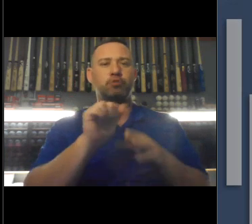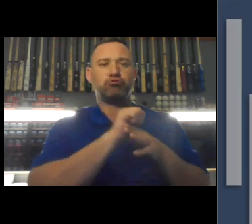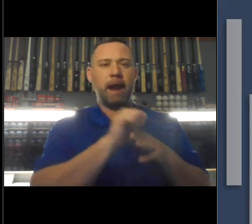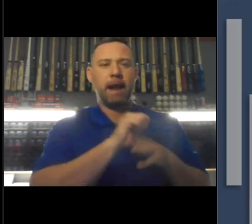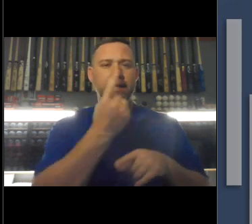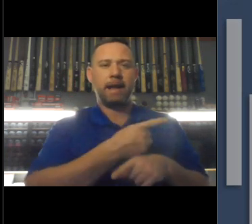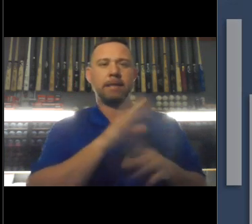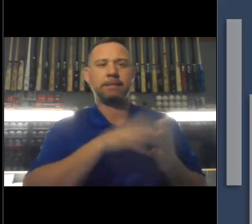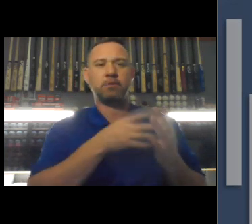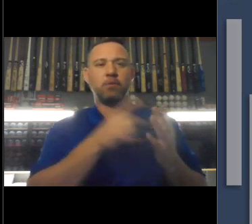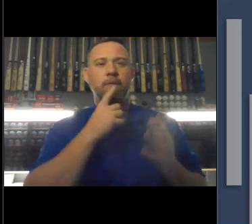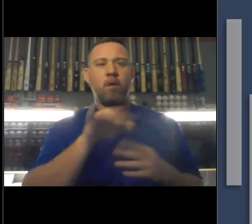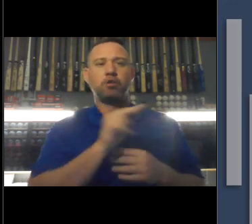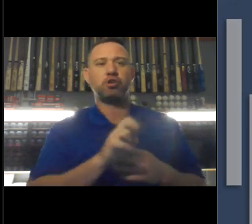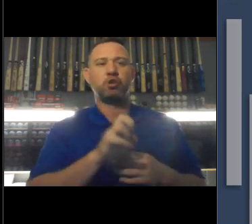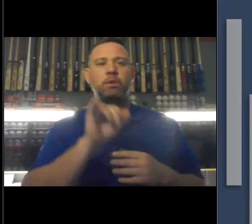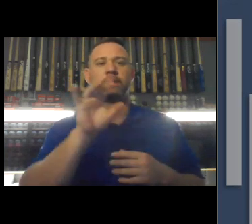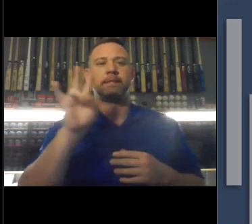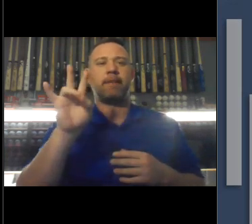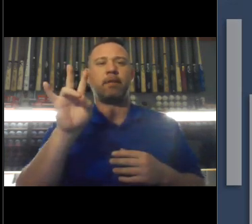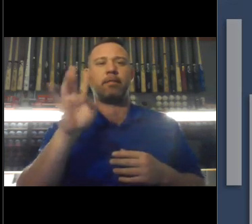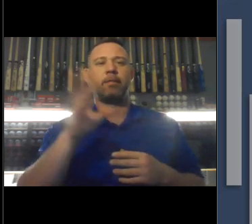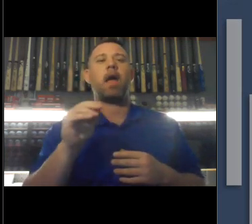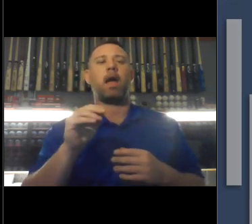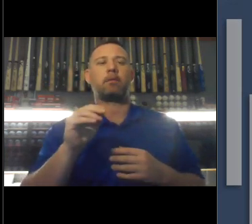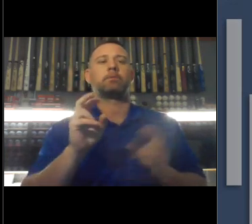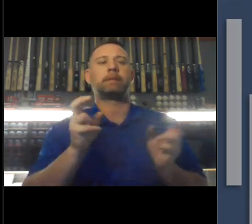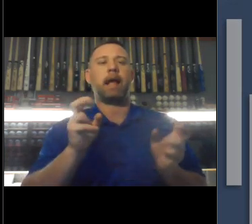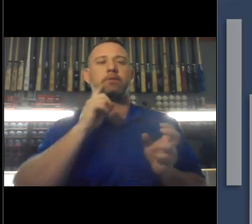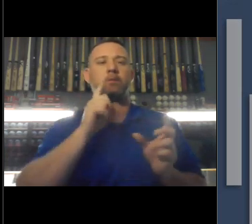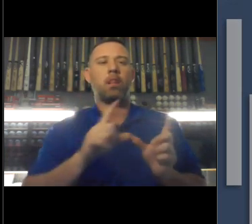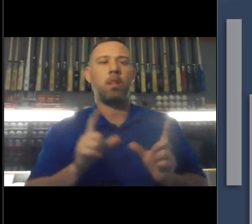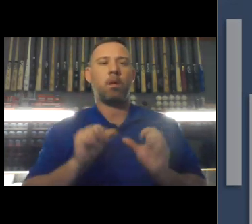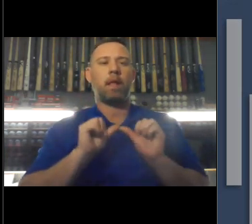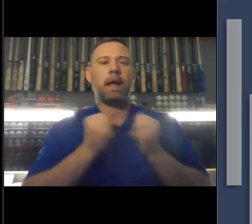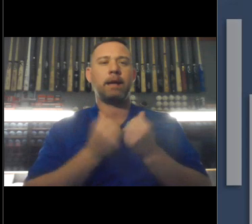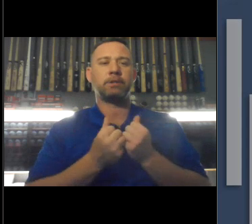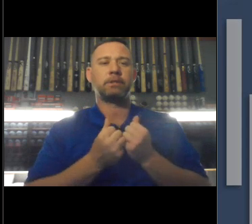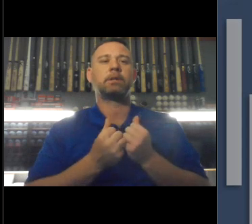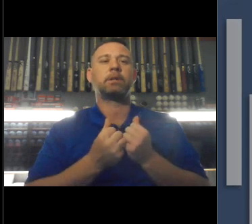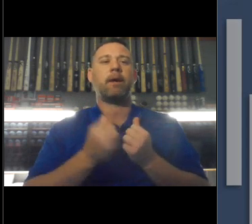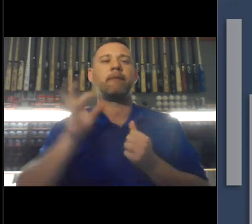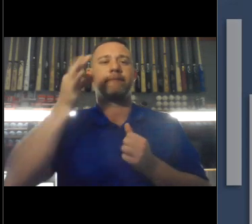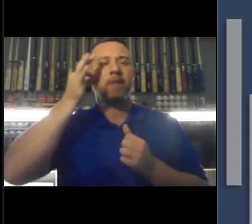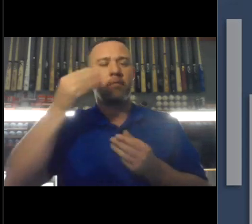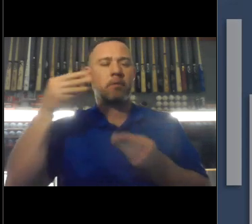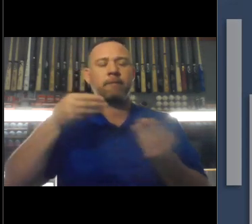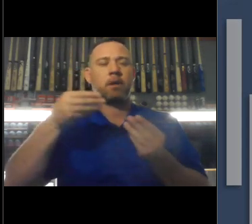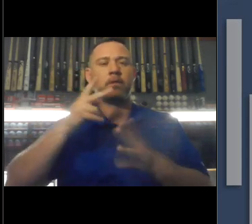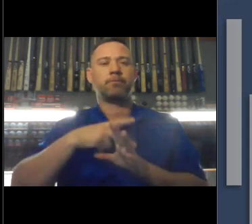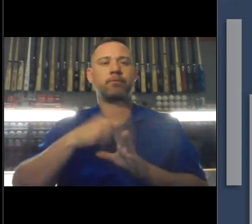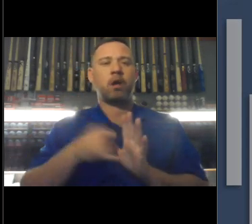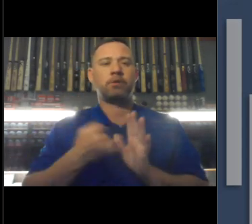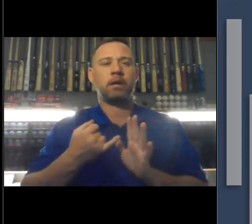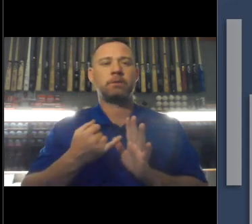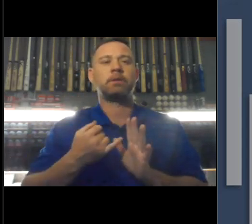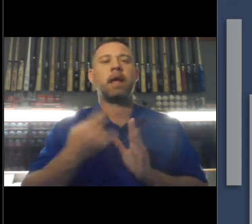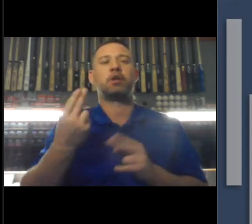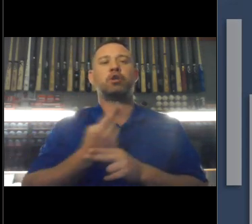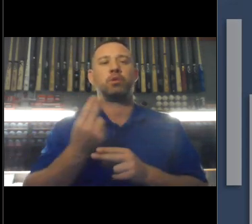June 7th, as well as the status of local agency delivery of federally funded projects and use of